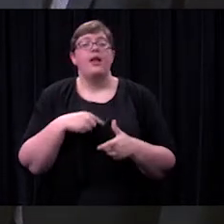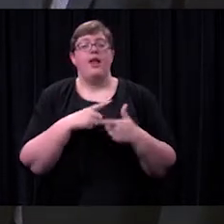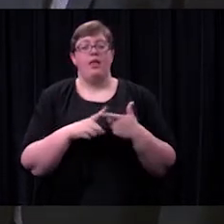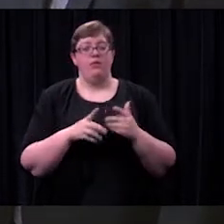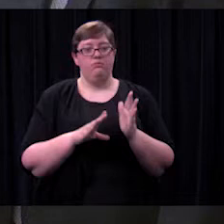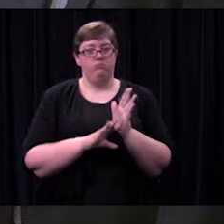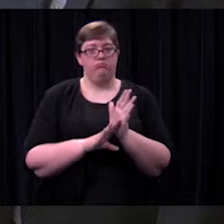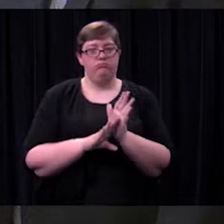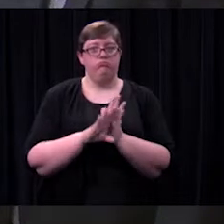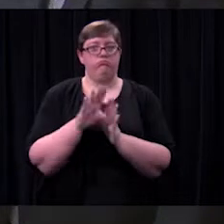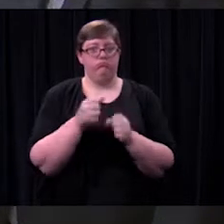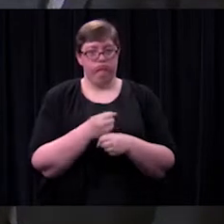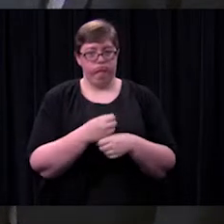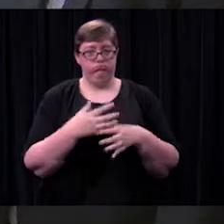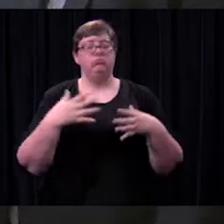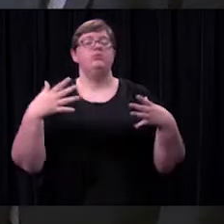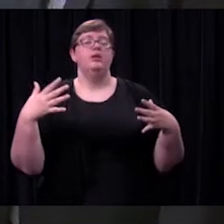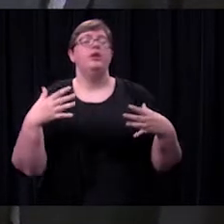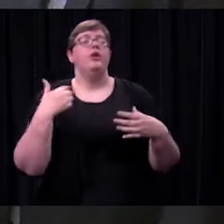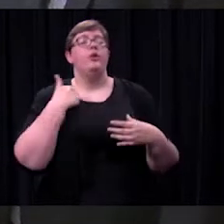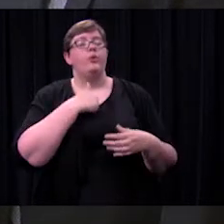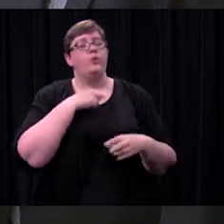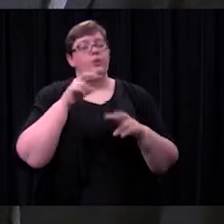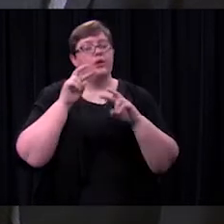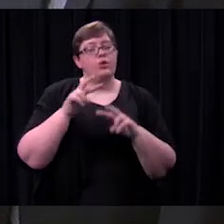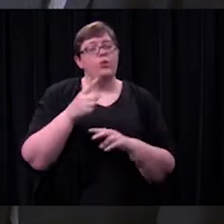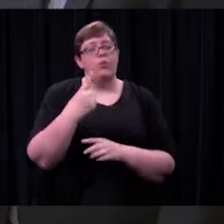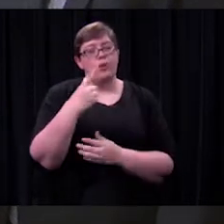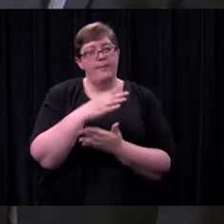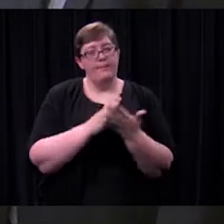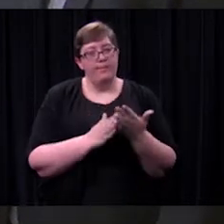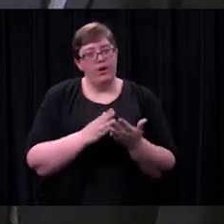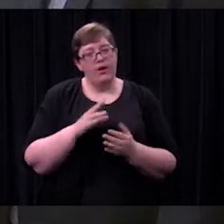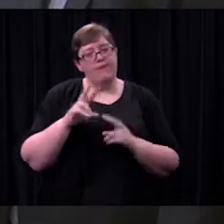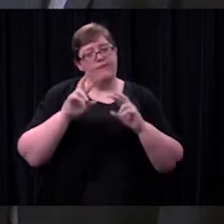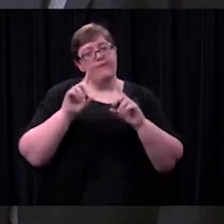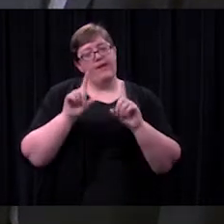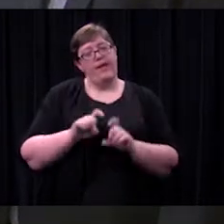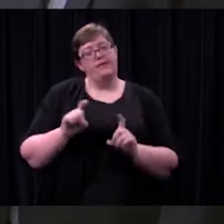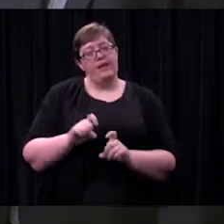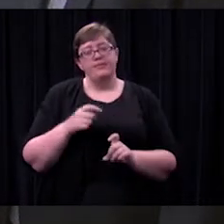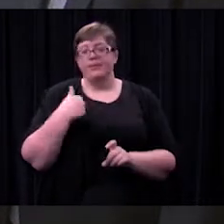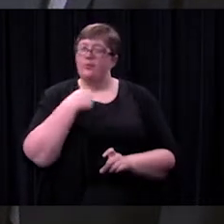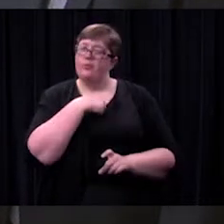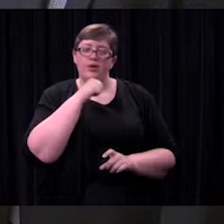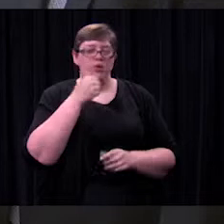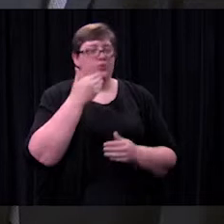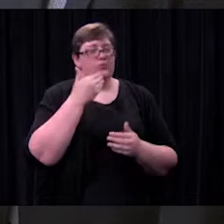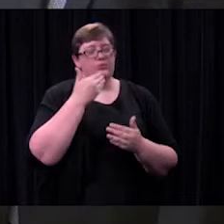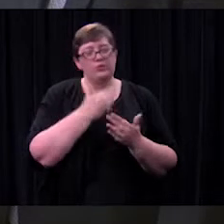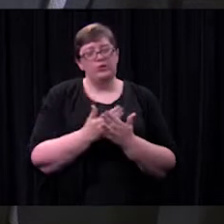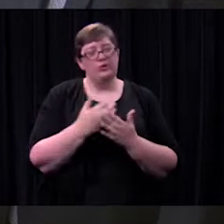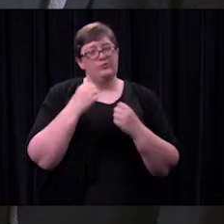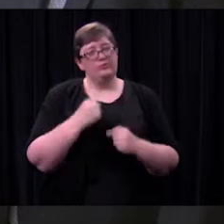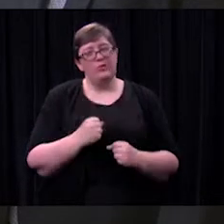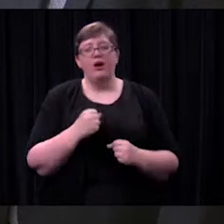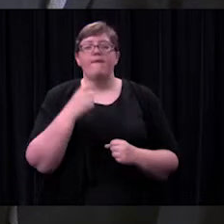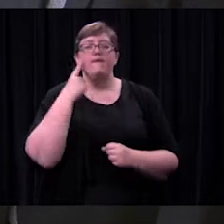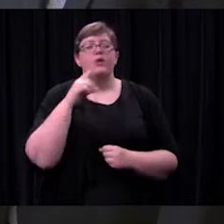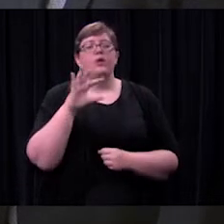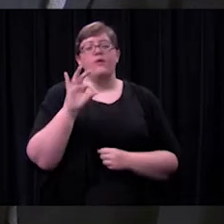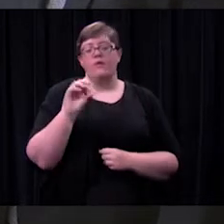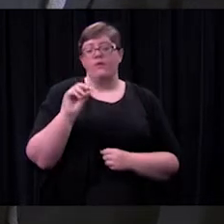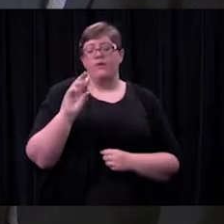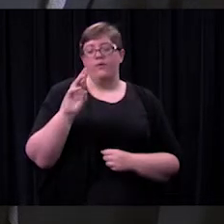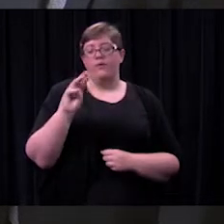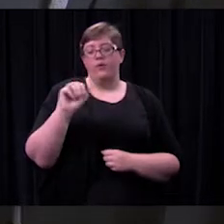grown, and we have looked at this one piece in assessment that we don't have a real good handle on yet, which is the formative assessment piece,